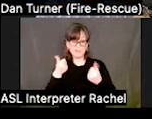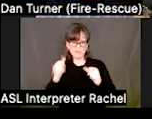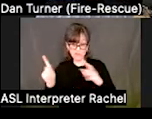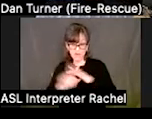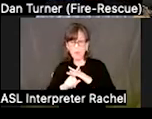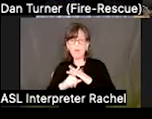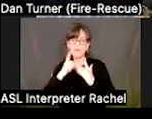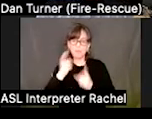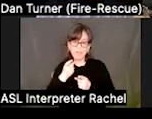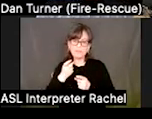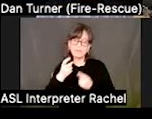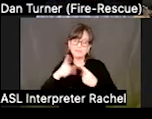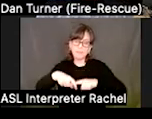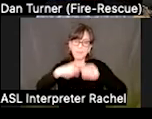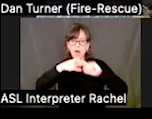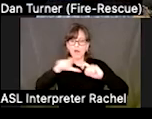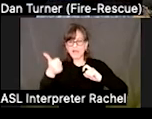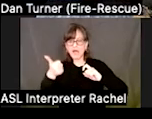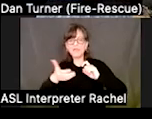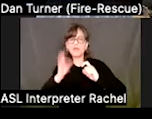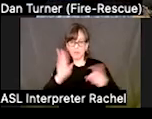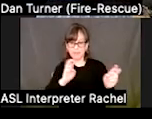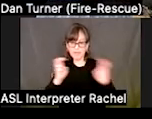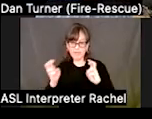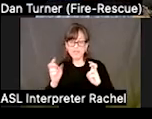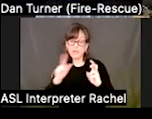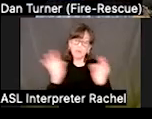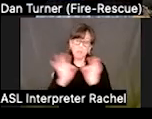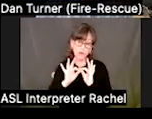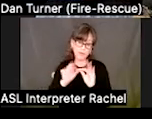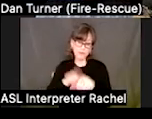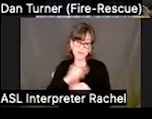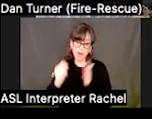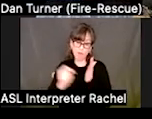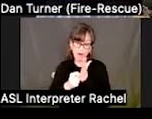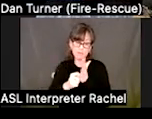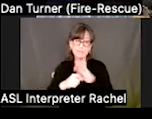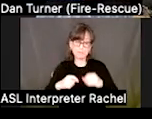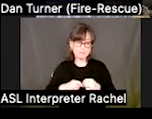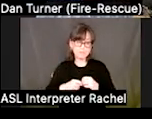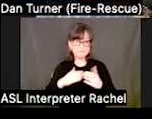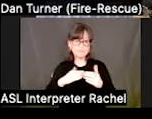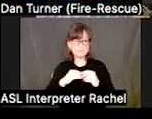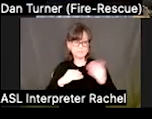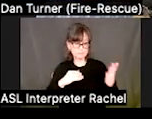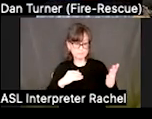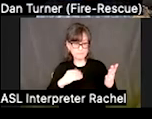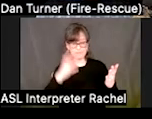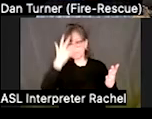for that. It's going to be an issue, but it'll pay off in the long run. So next slide. And